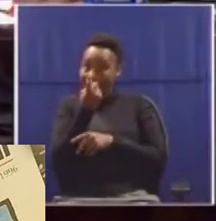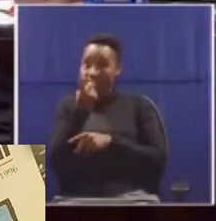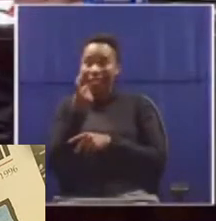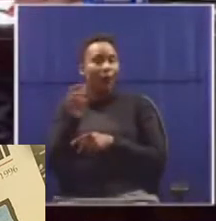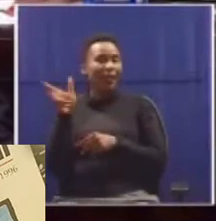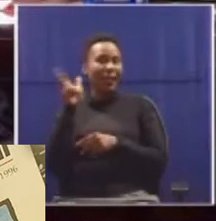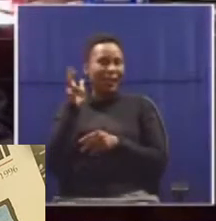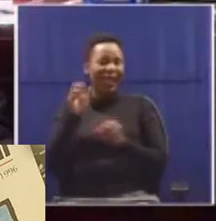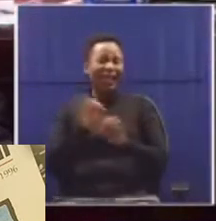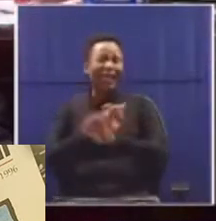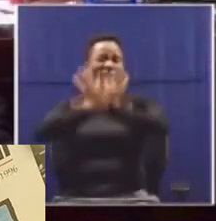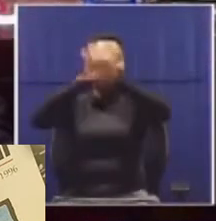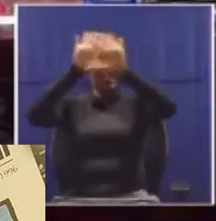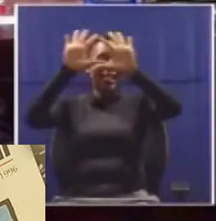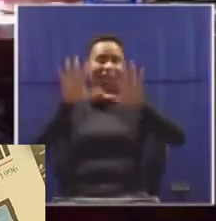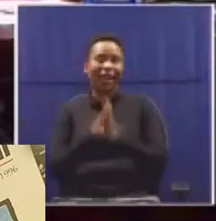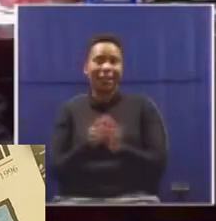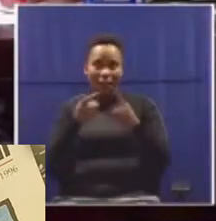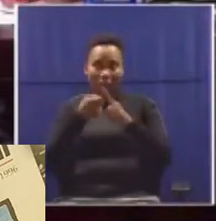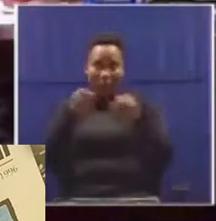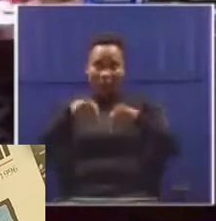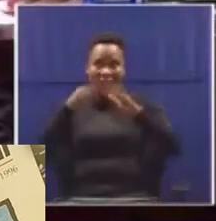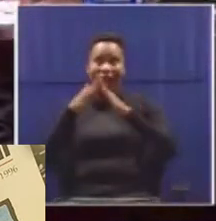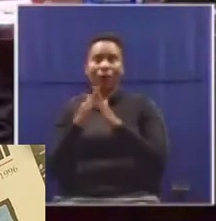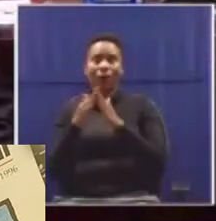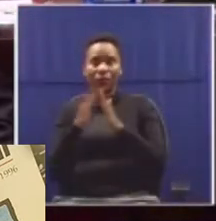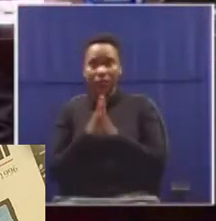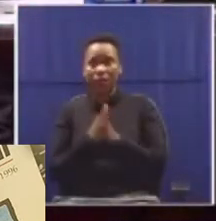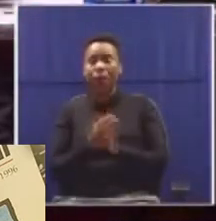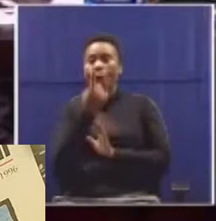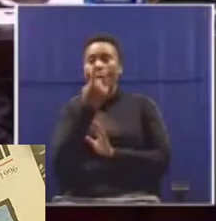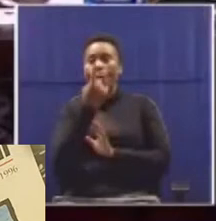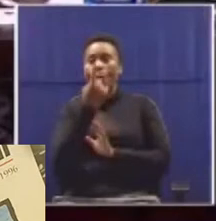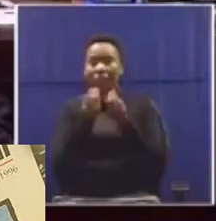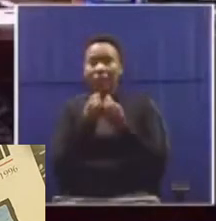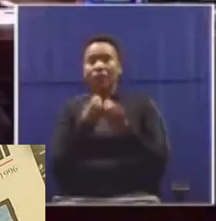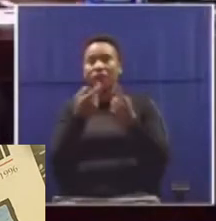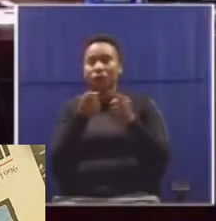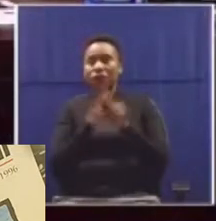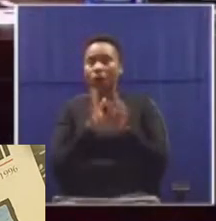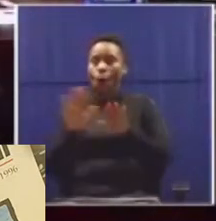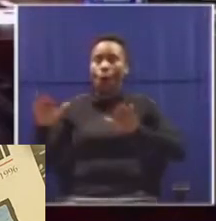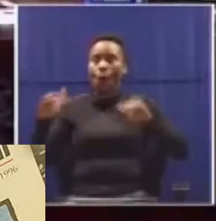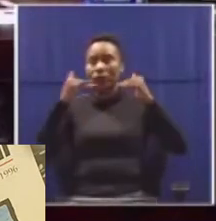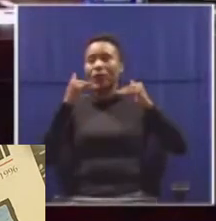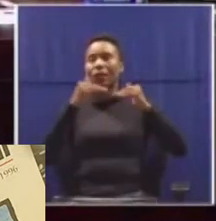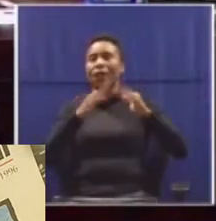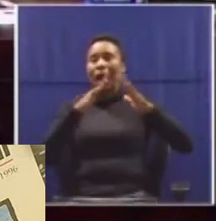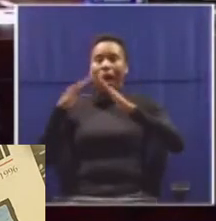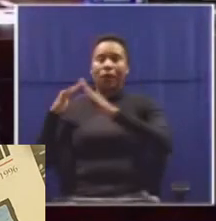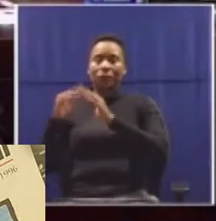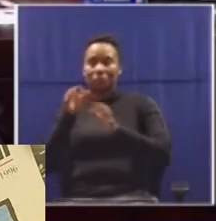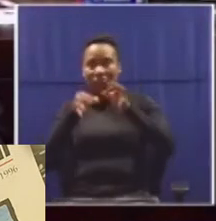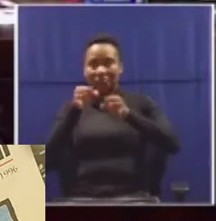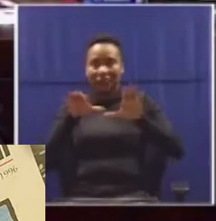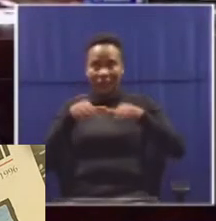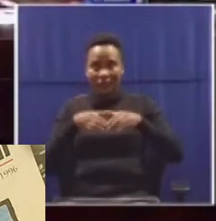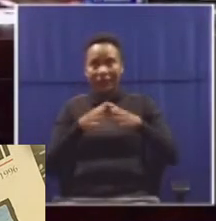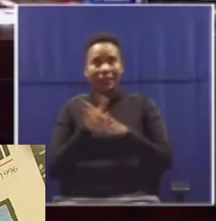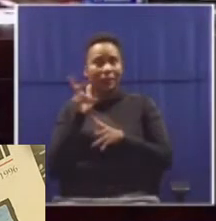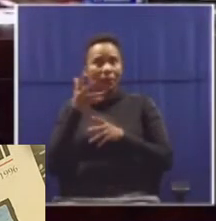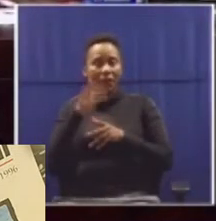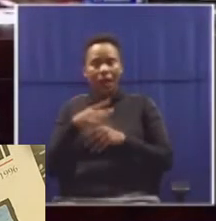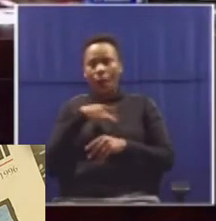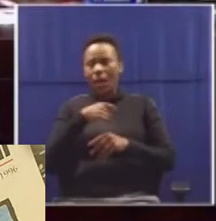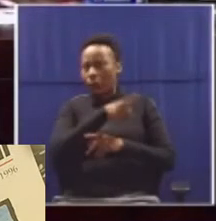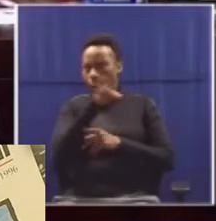you know one very important question I have for opposition parties in this house I'd like you all to go back home